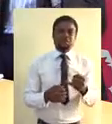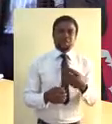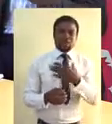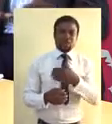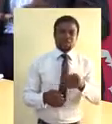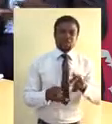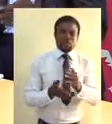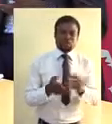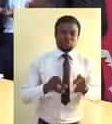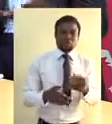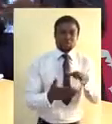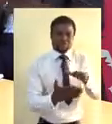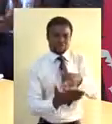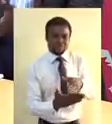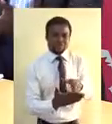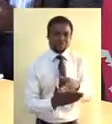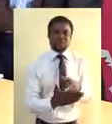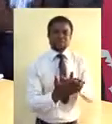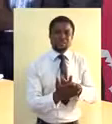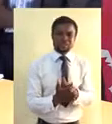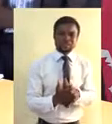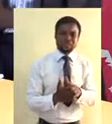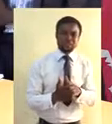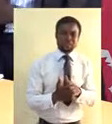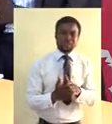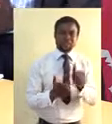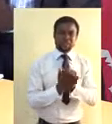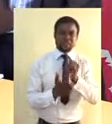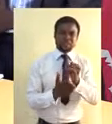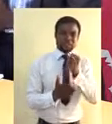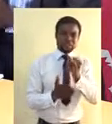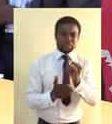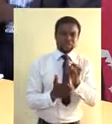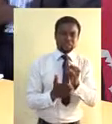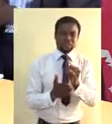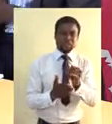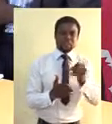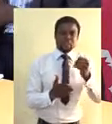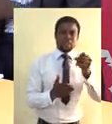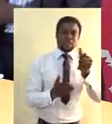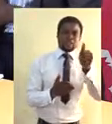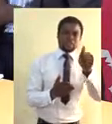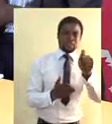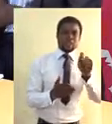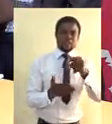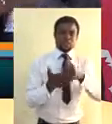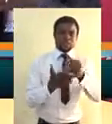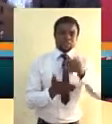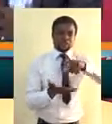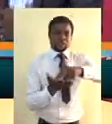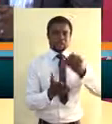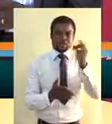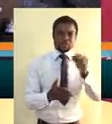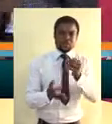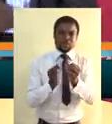even poetry and singing into this conversation. So that is what the art is standing for there. So if you also